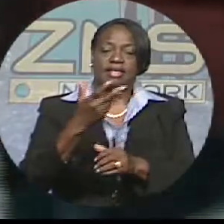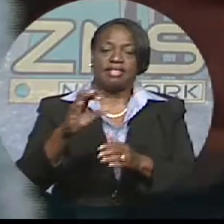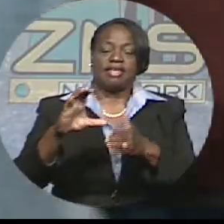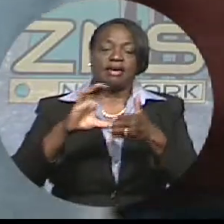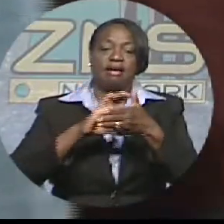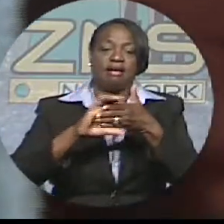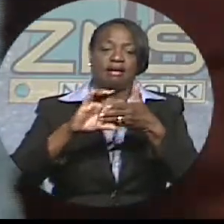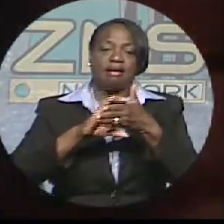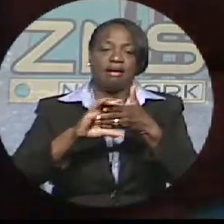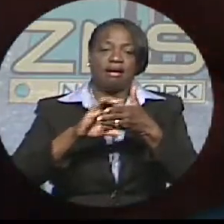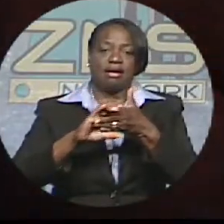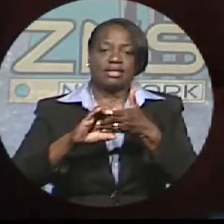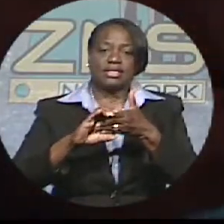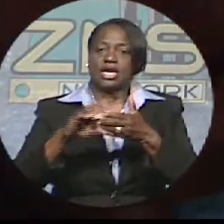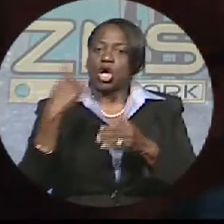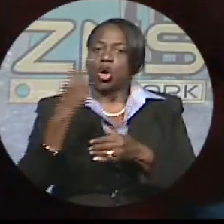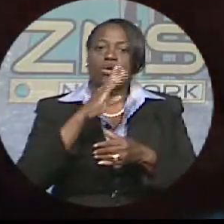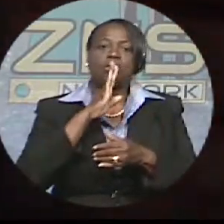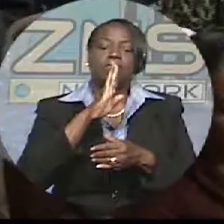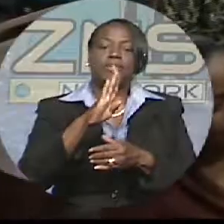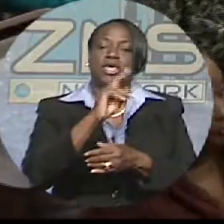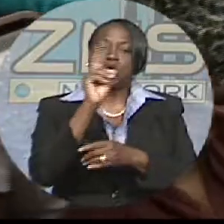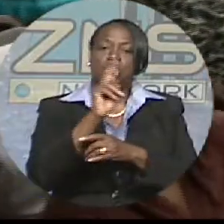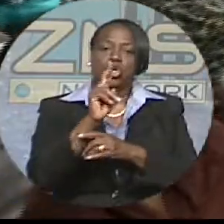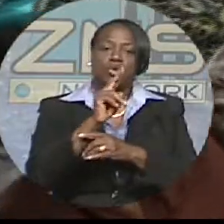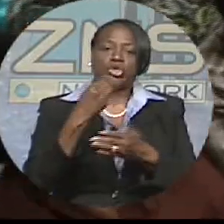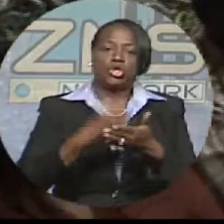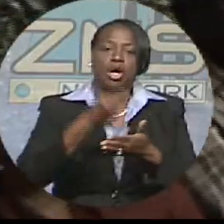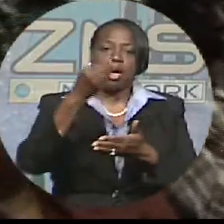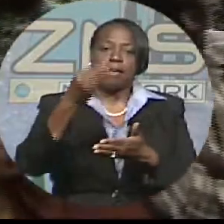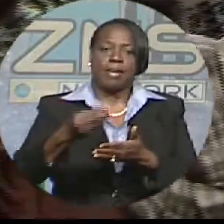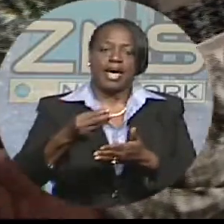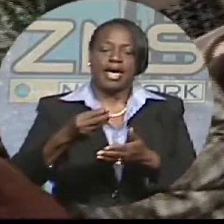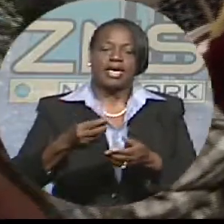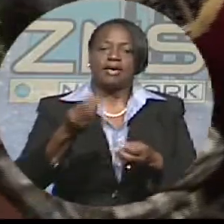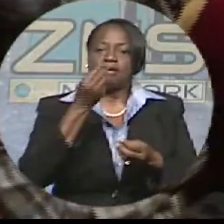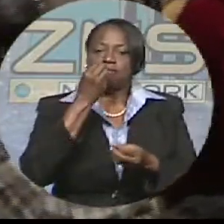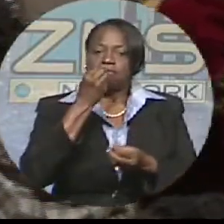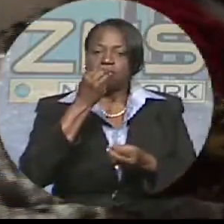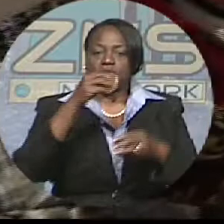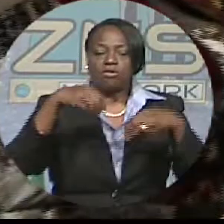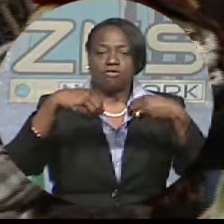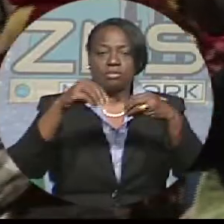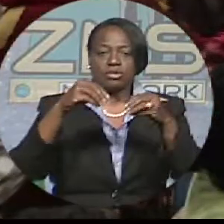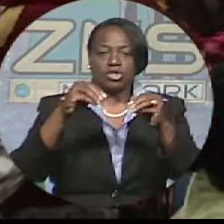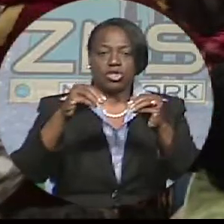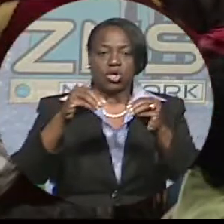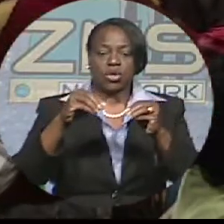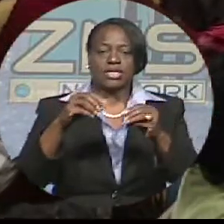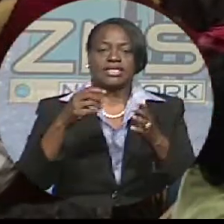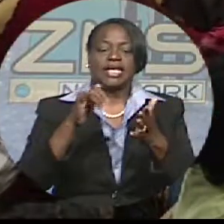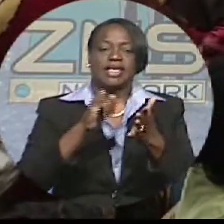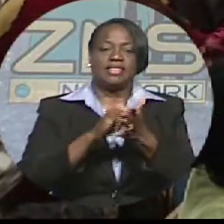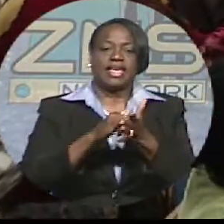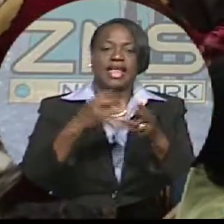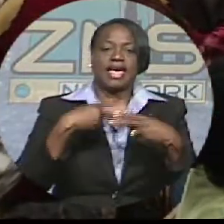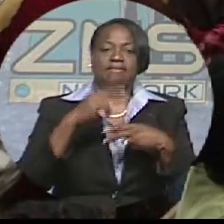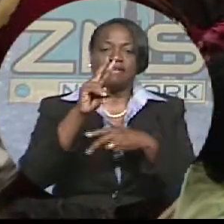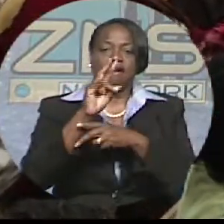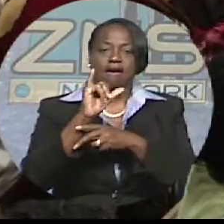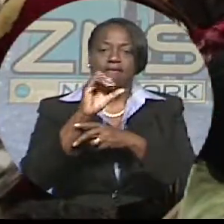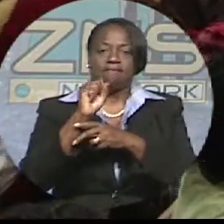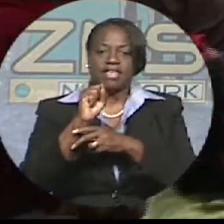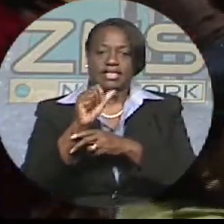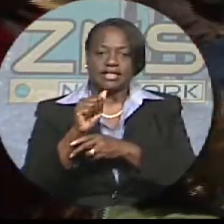them and can only be used to purchase grocery at stores that accept Visa, as Social Services Minister the Honorable Melanie Griffin explains.